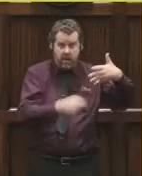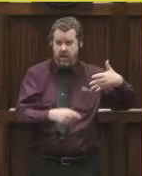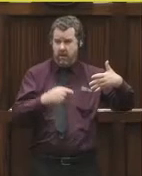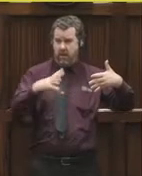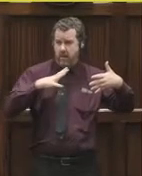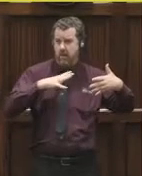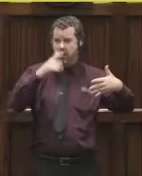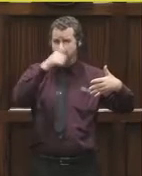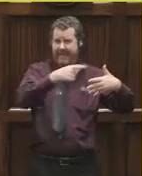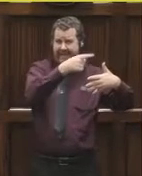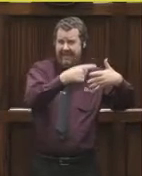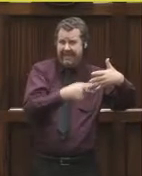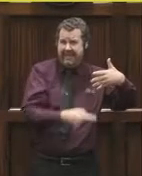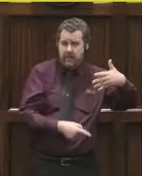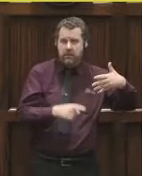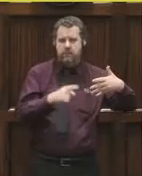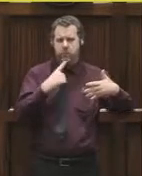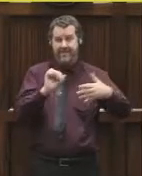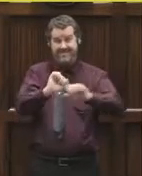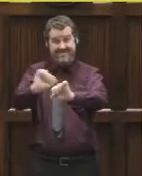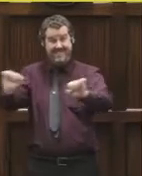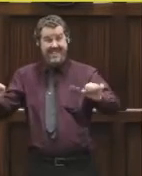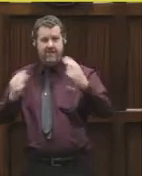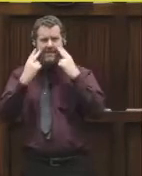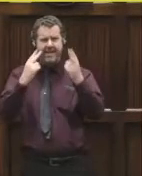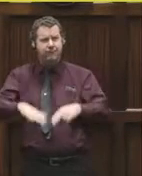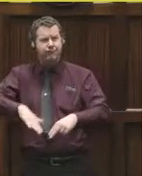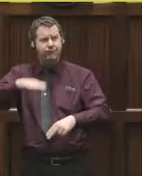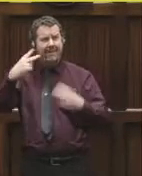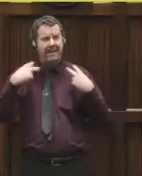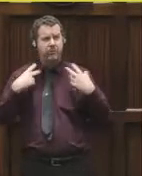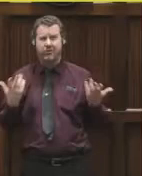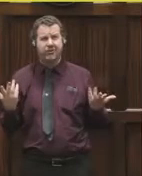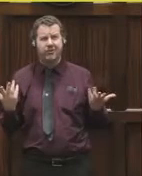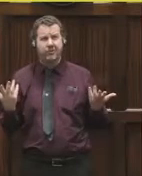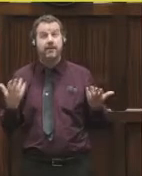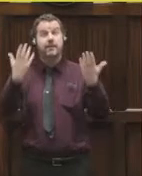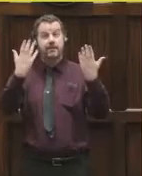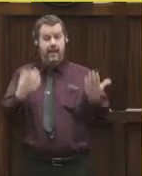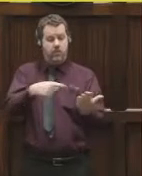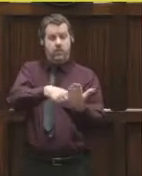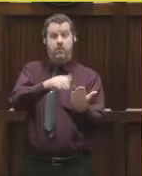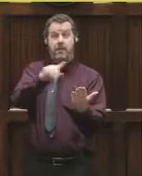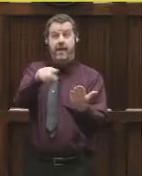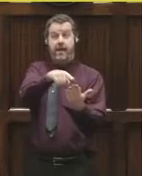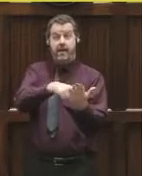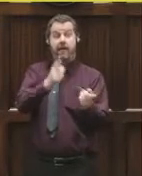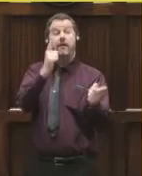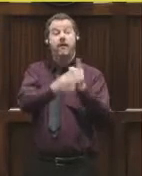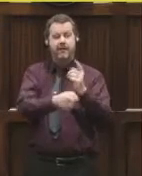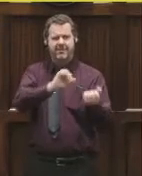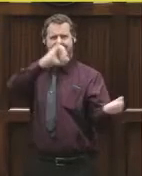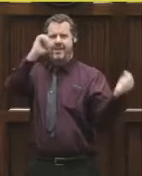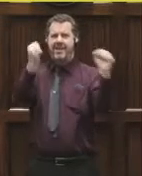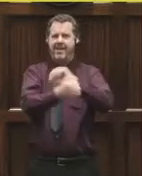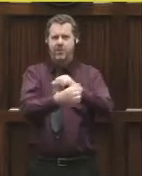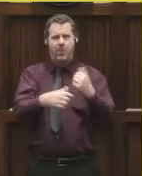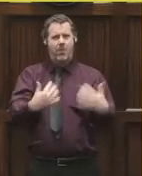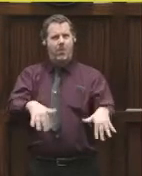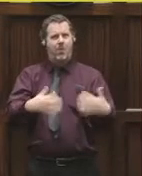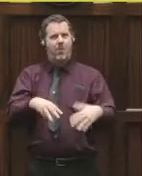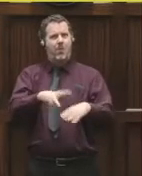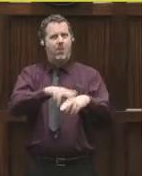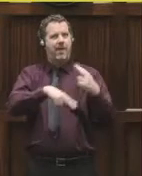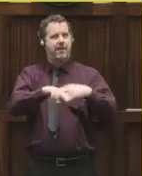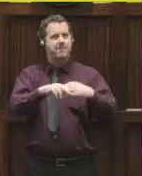respect of what is their native languages. This bill changes that, and as a result is very welcome. I want